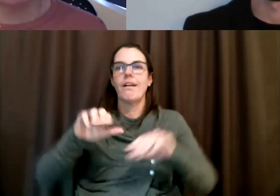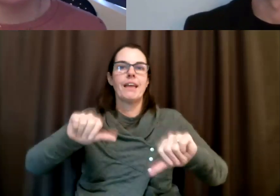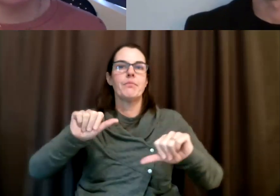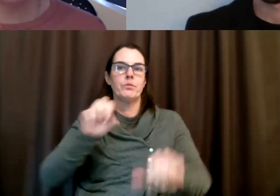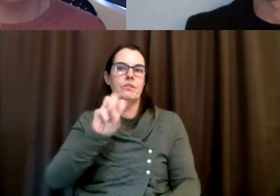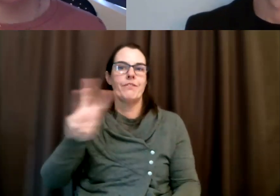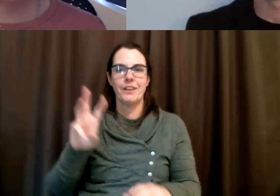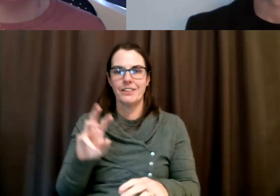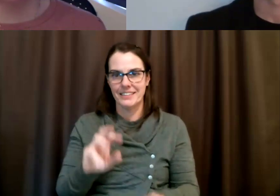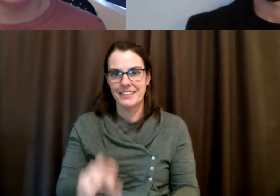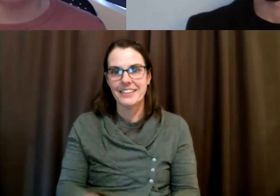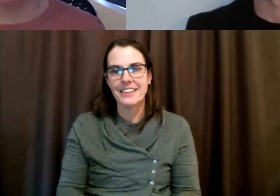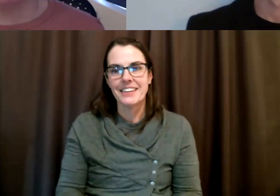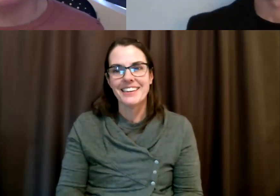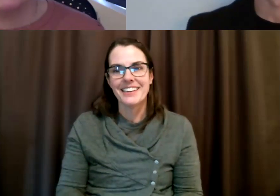your disposal.